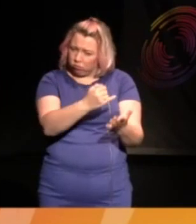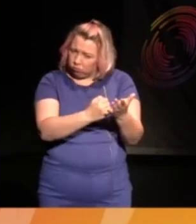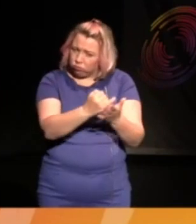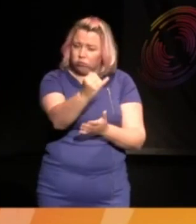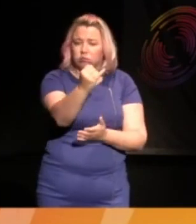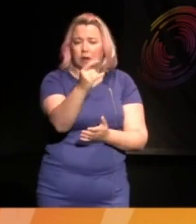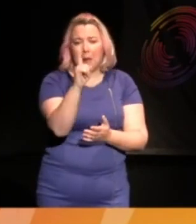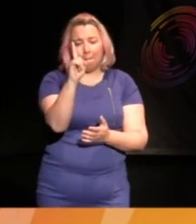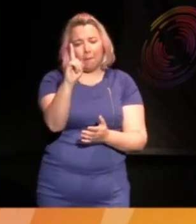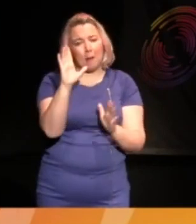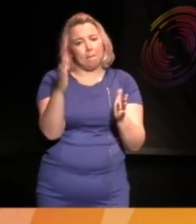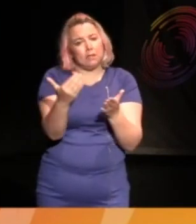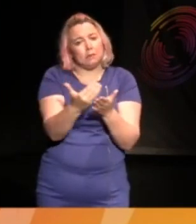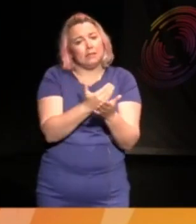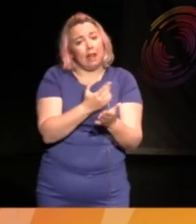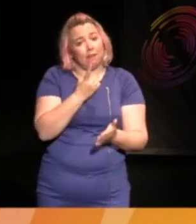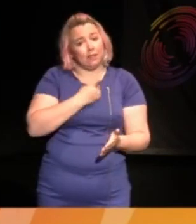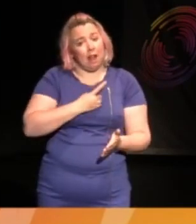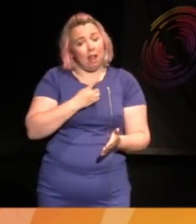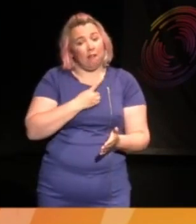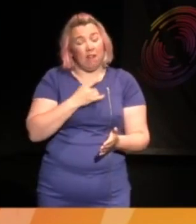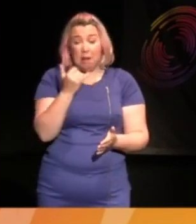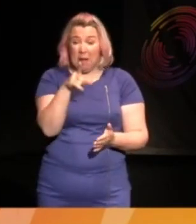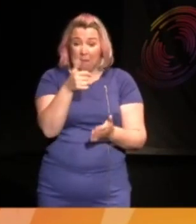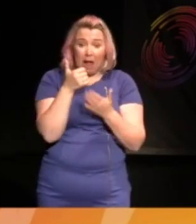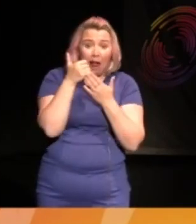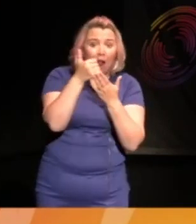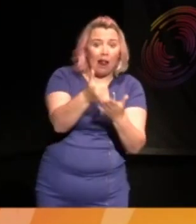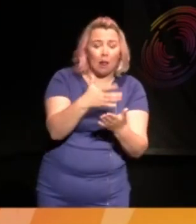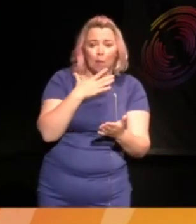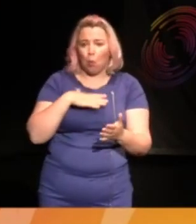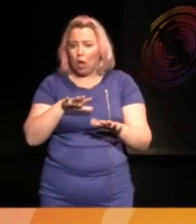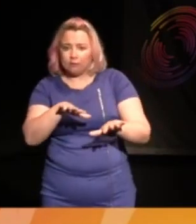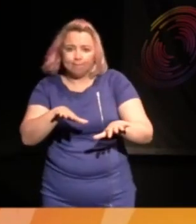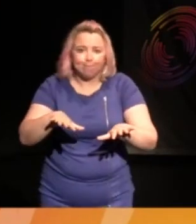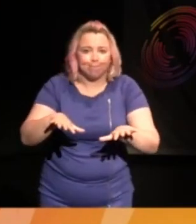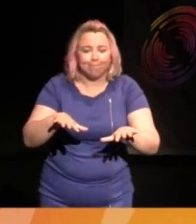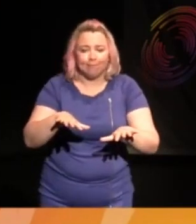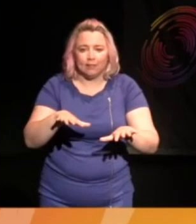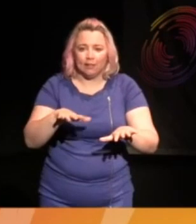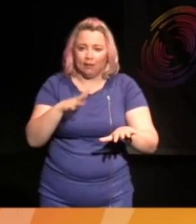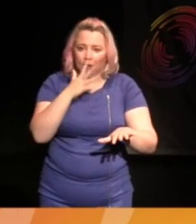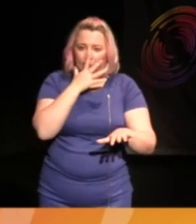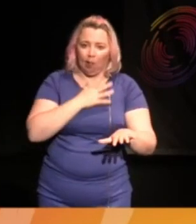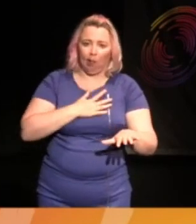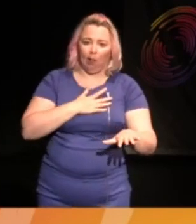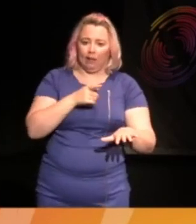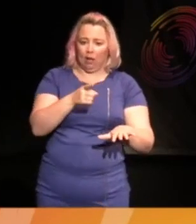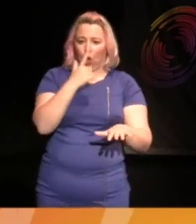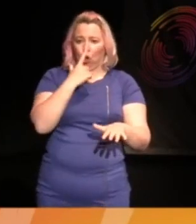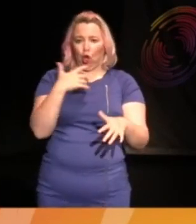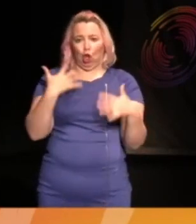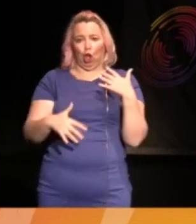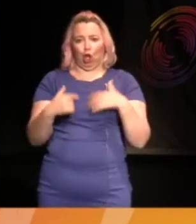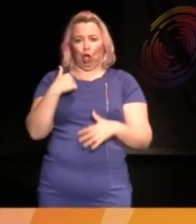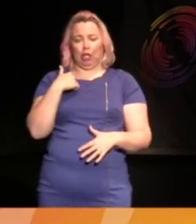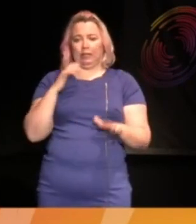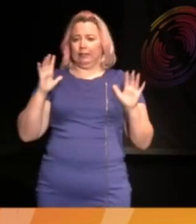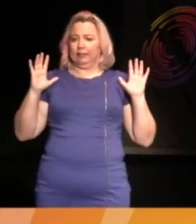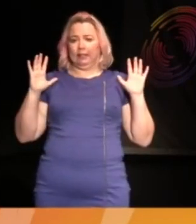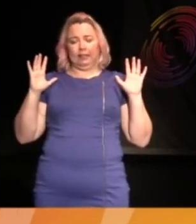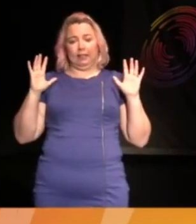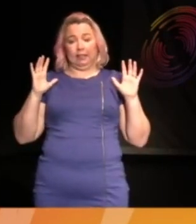of paramount, no matter how much you want to help somebody or help a situation, if there is a genuine fear that your safety could